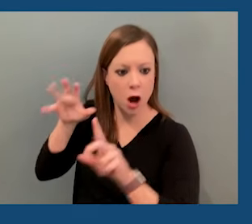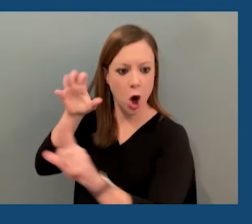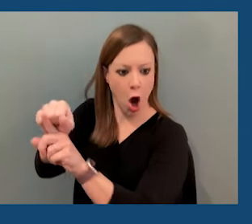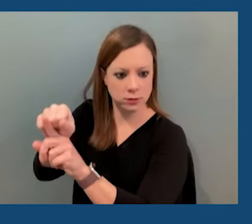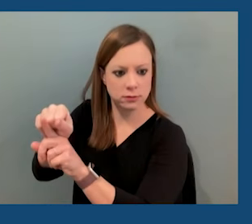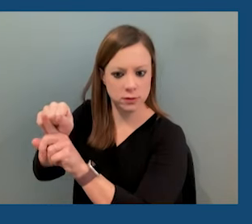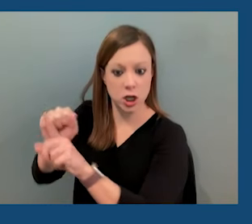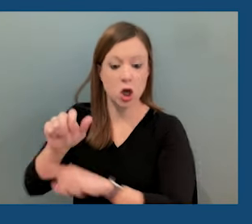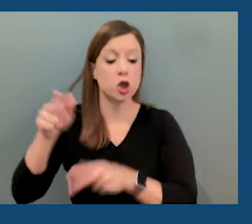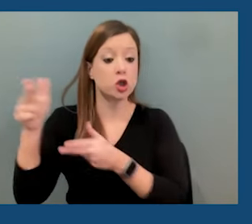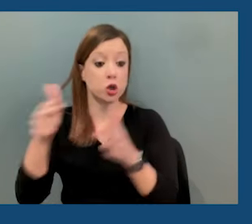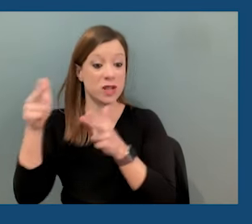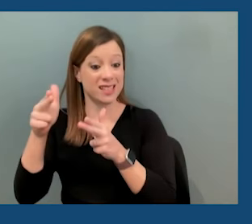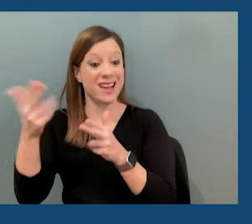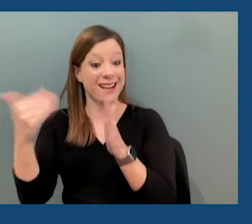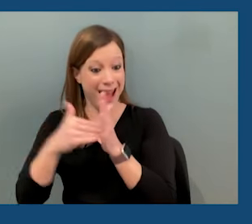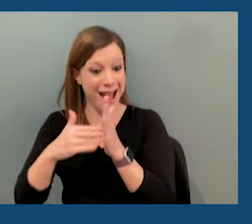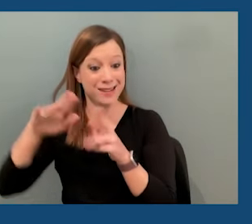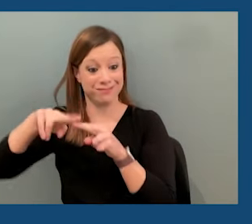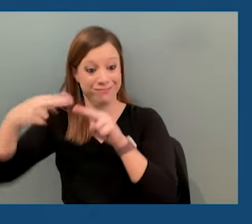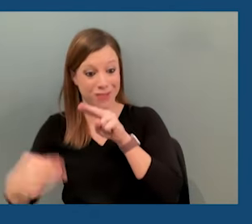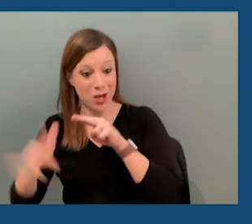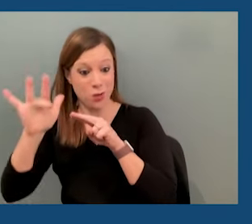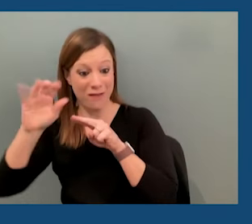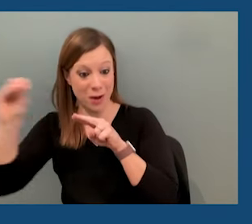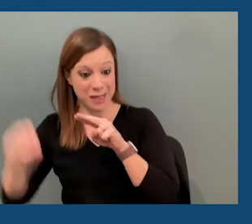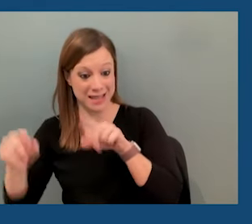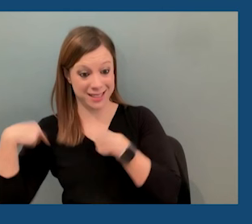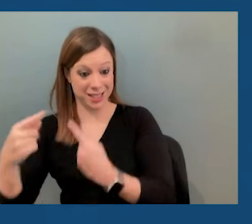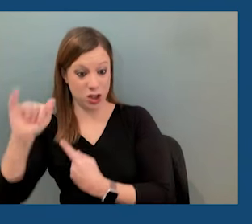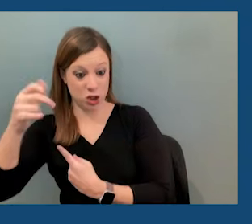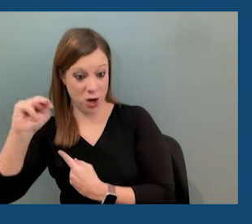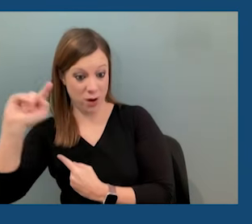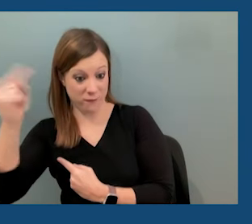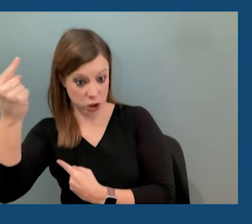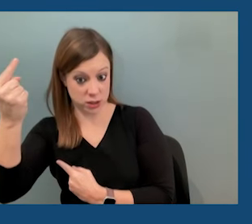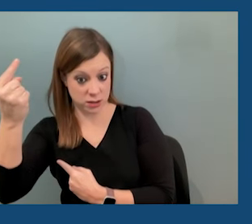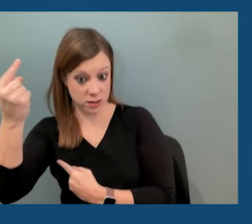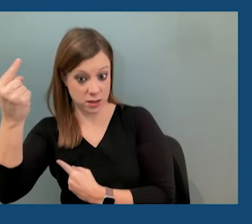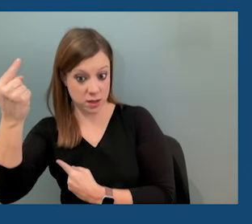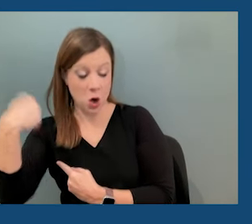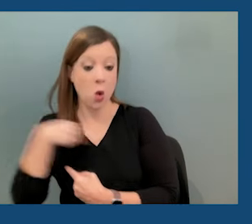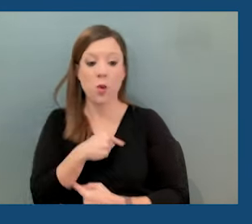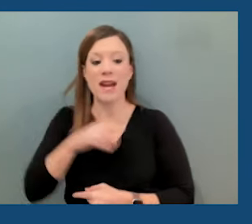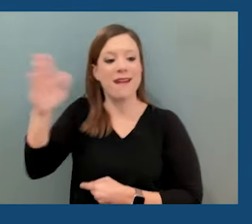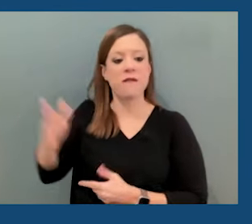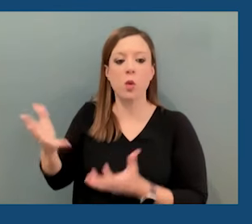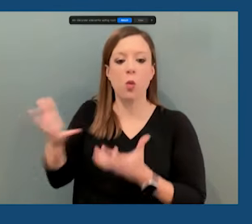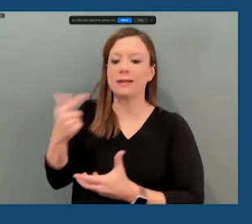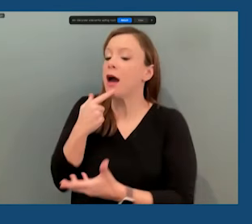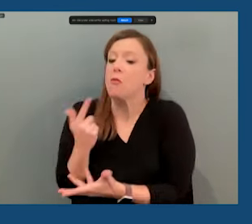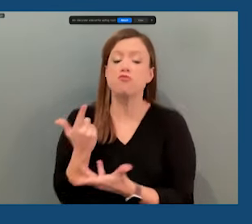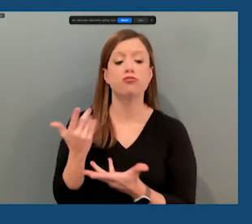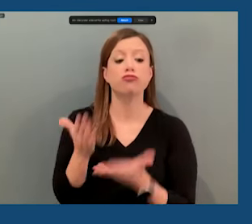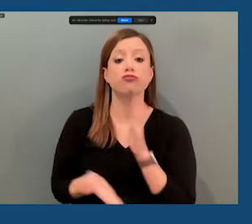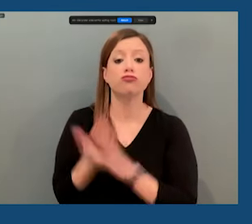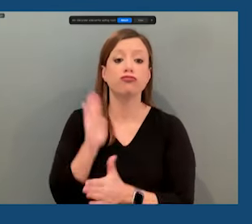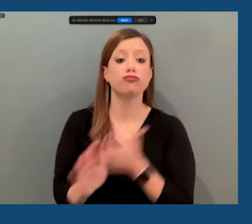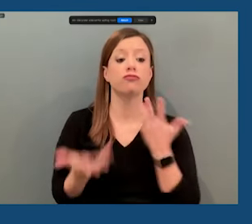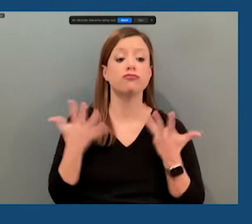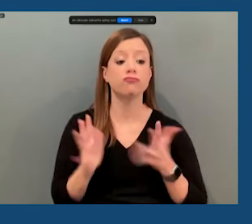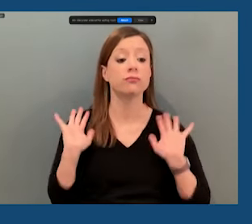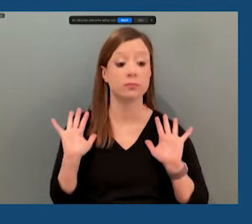January 1st, and so great progress. But we never wanted to spike the football and say, we're done here, right? football. We don't really want to talk about